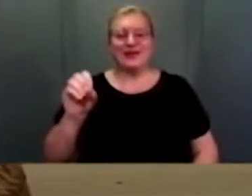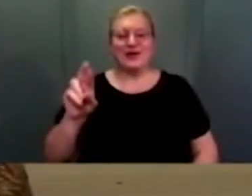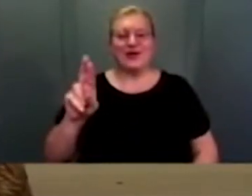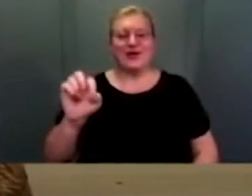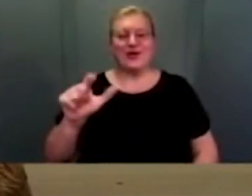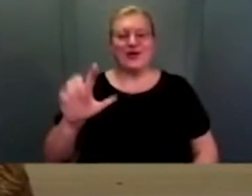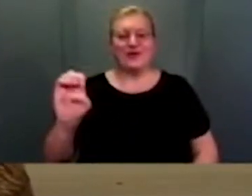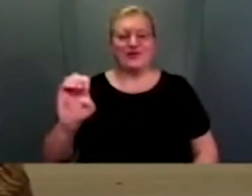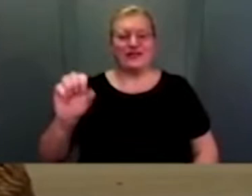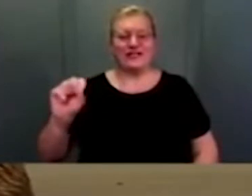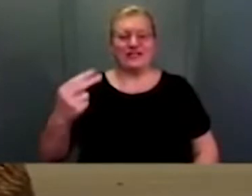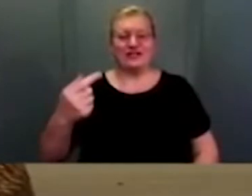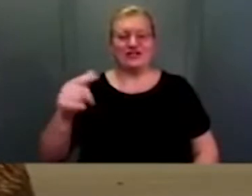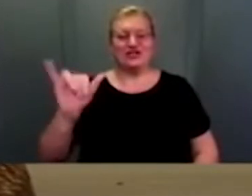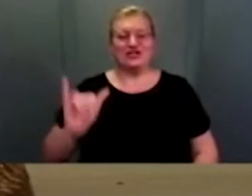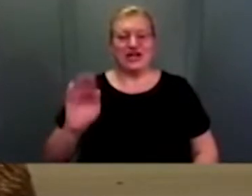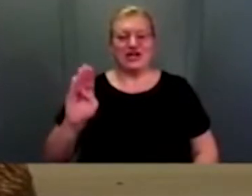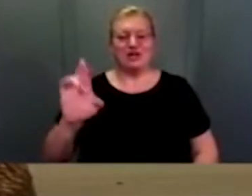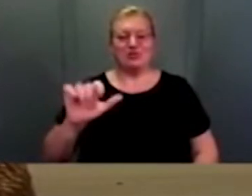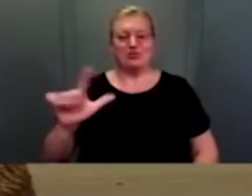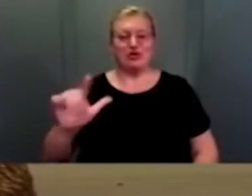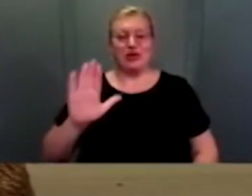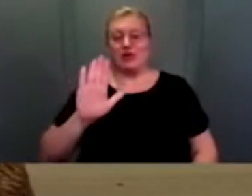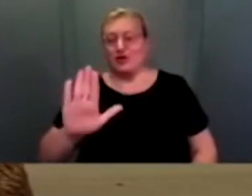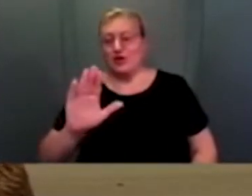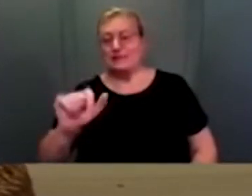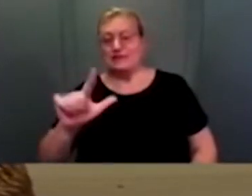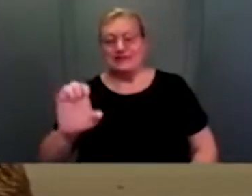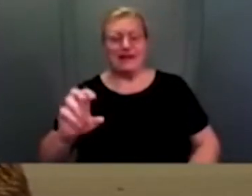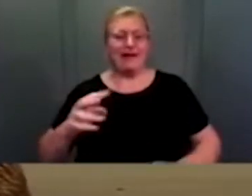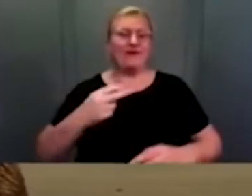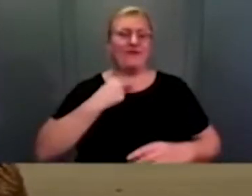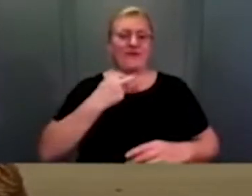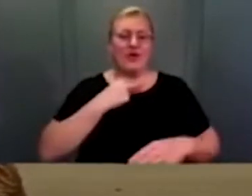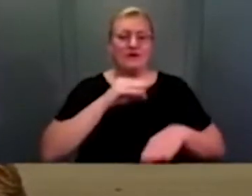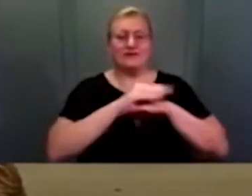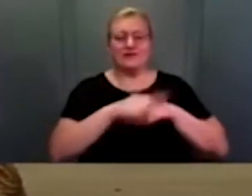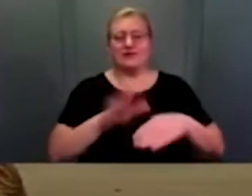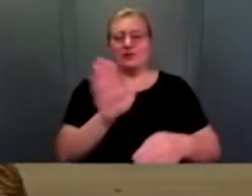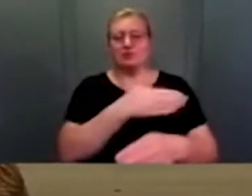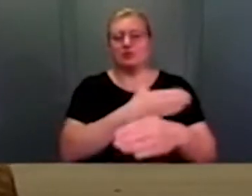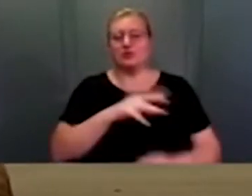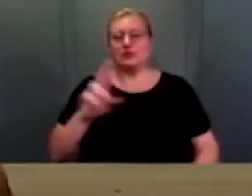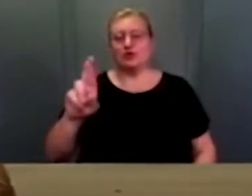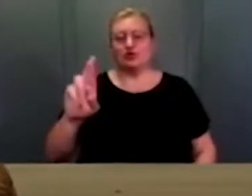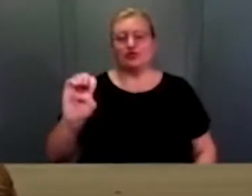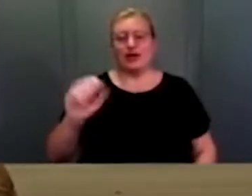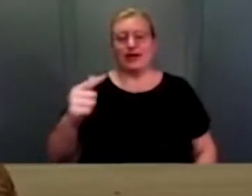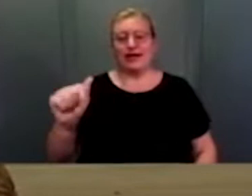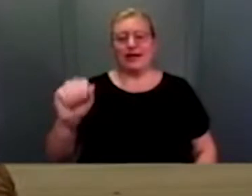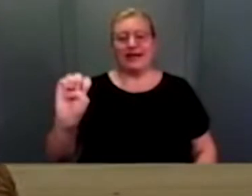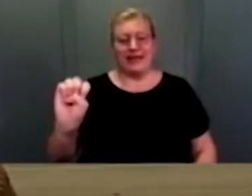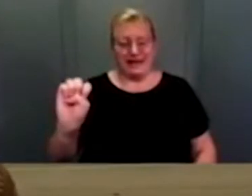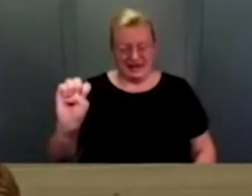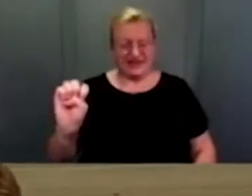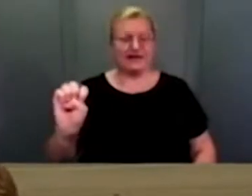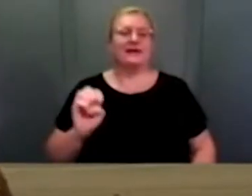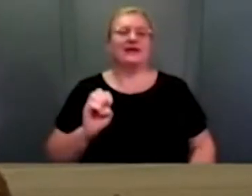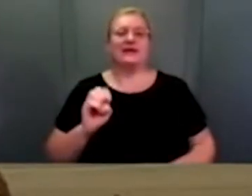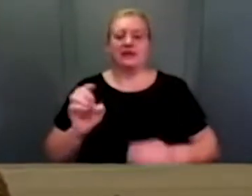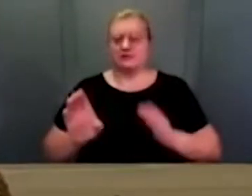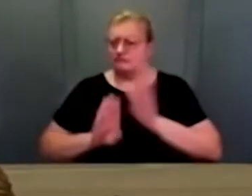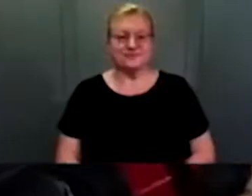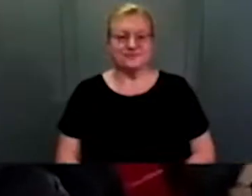with exciting cheers from students and academic staff during the institution's undergraduate class of 2020 commencement ceremony that was